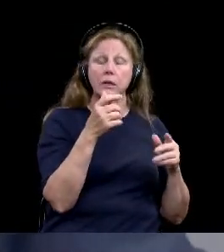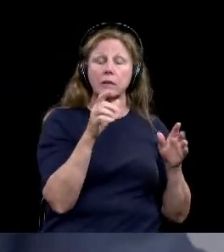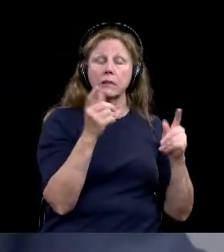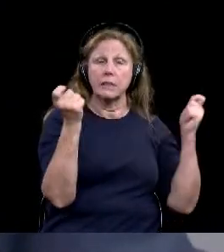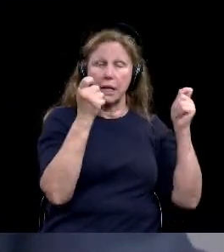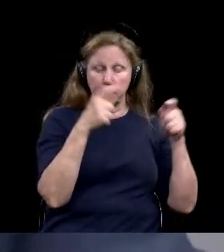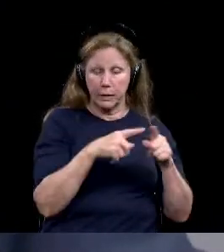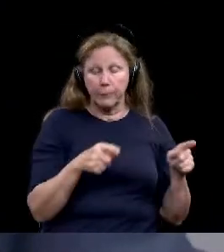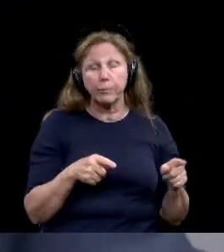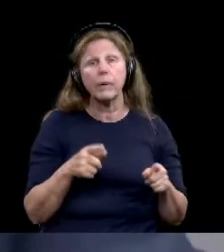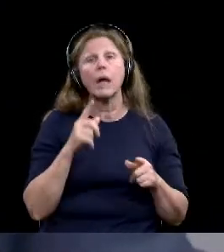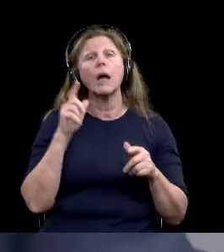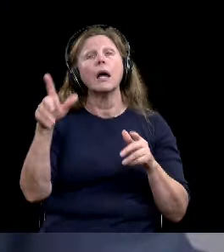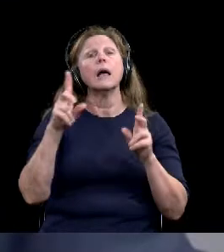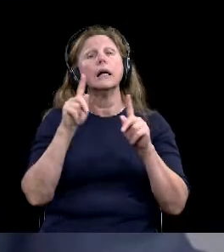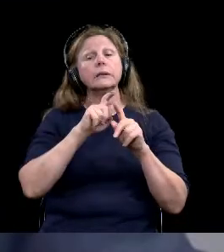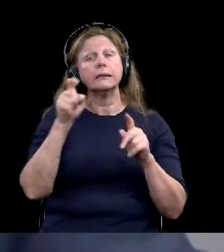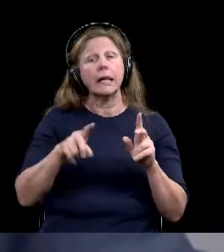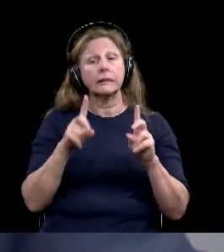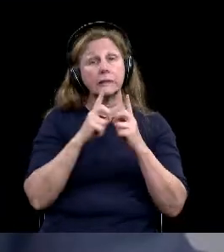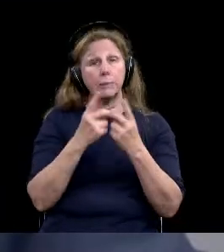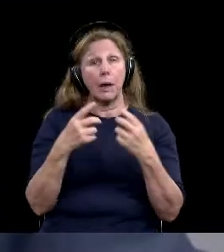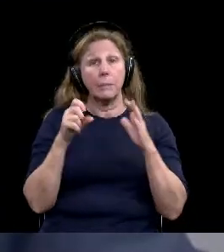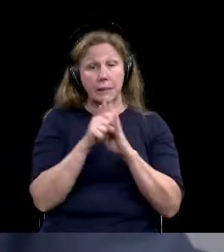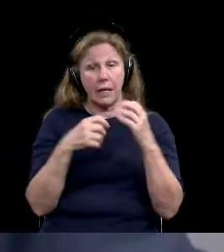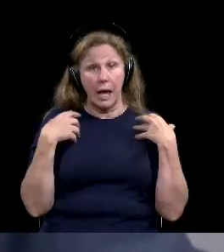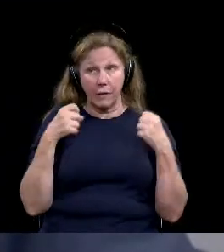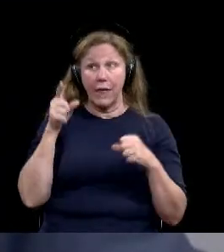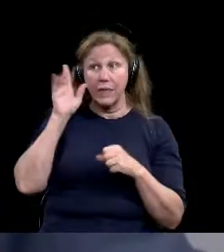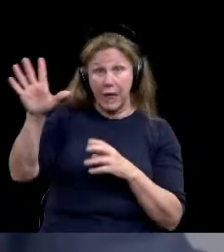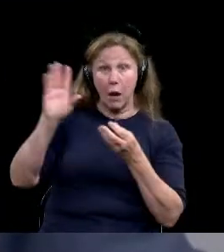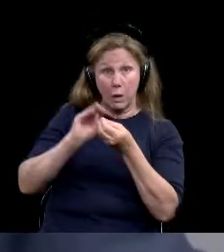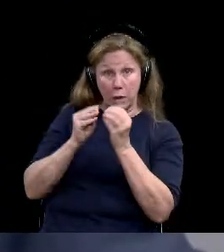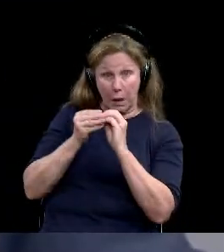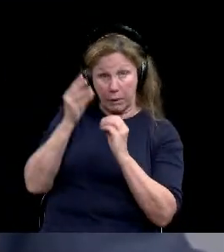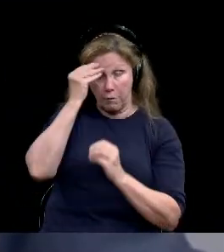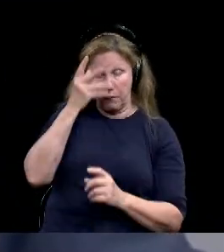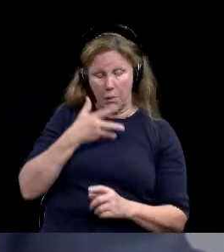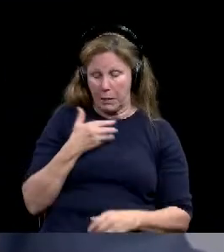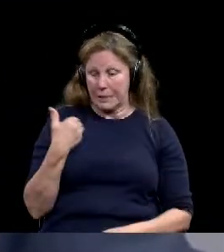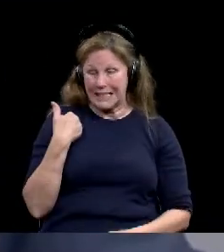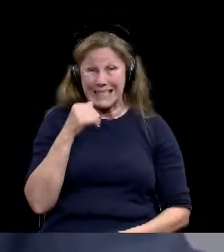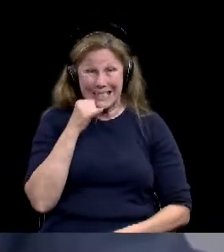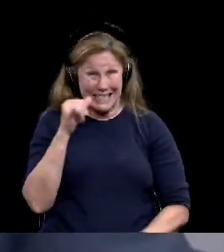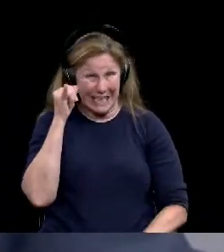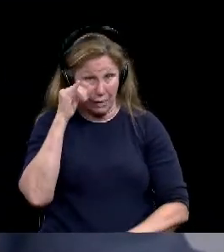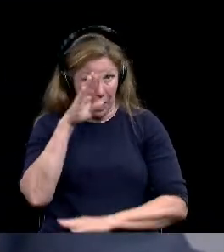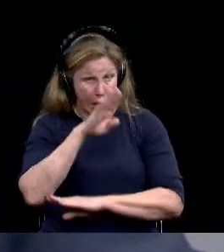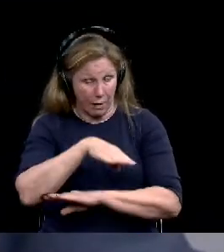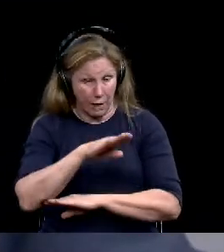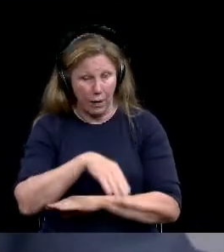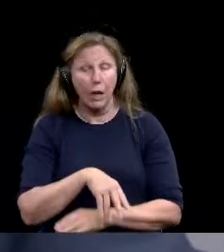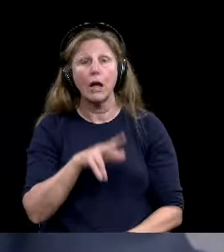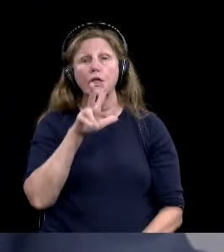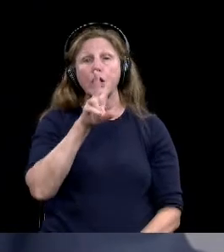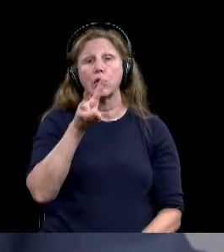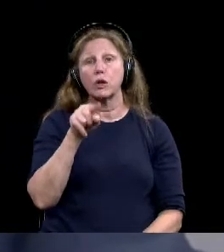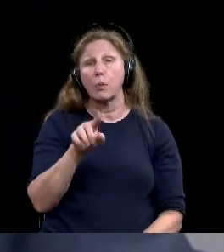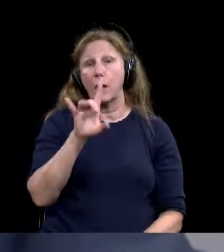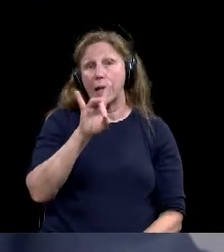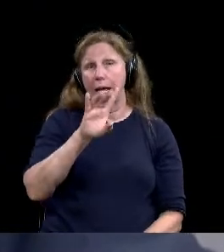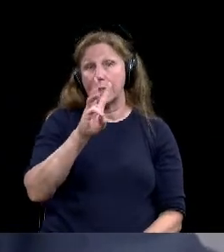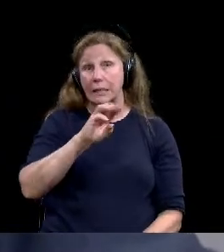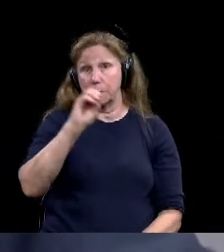afternoon, 32.86% of the people 16 and older in Texas have been vaccinated. In McLennan